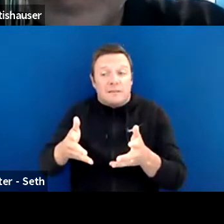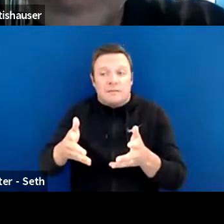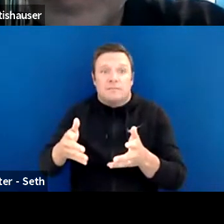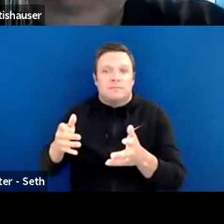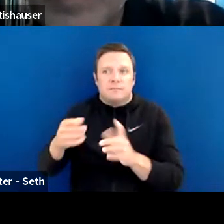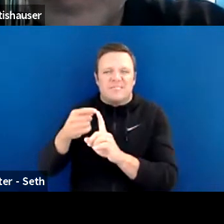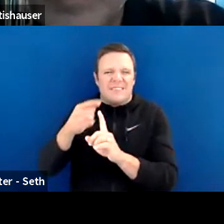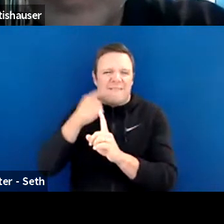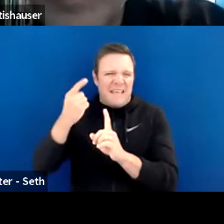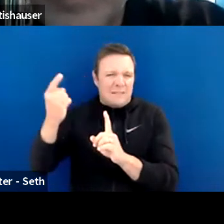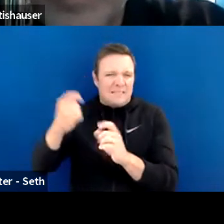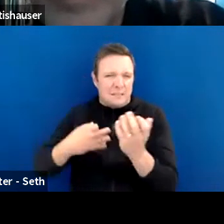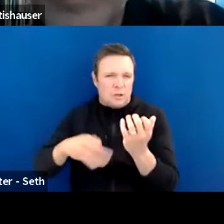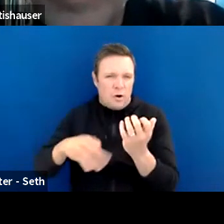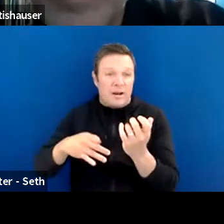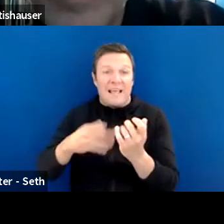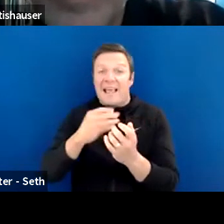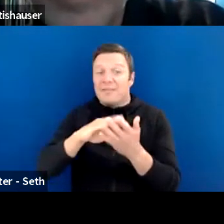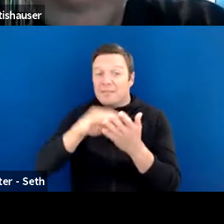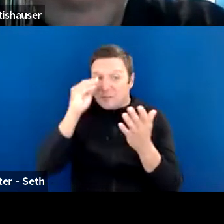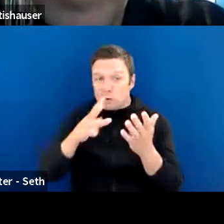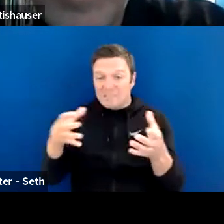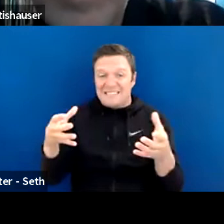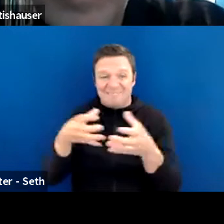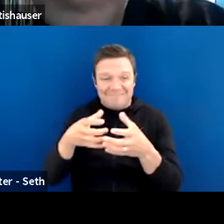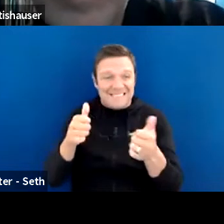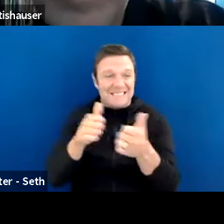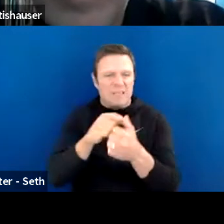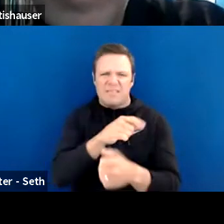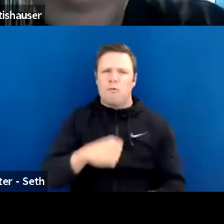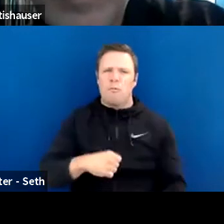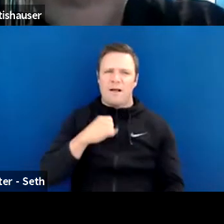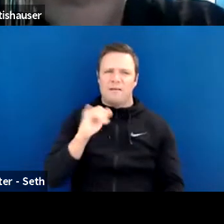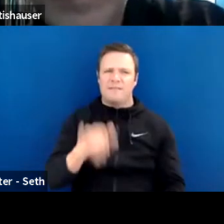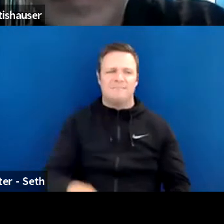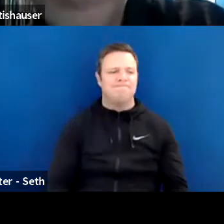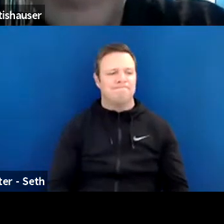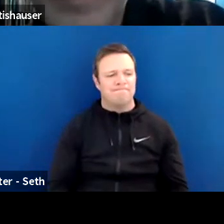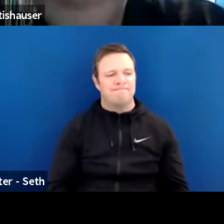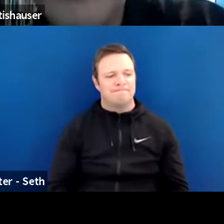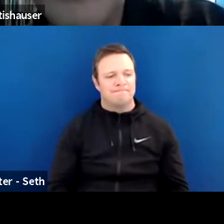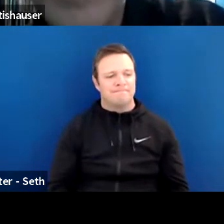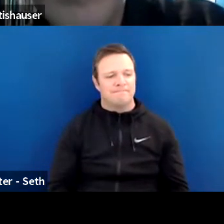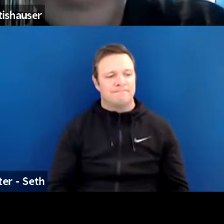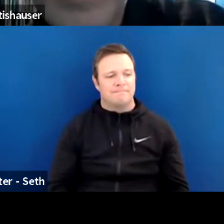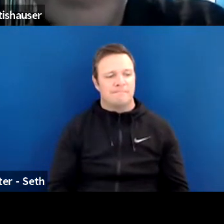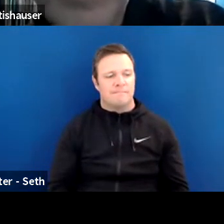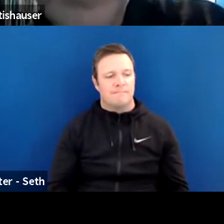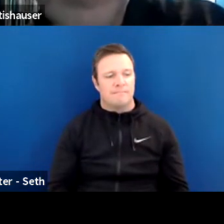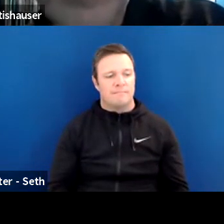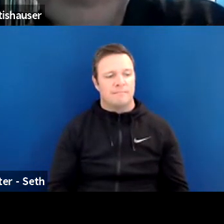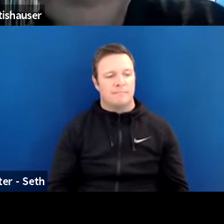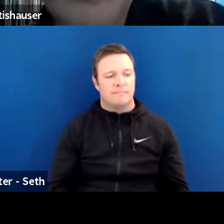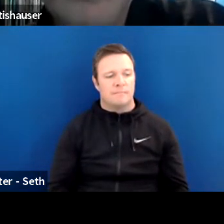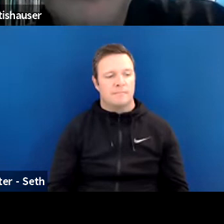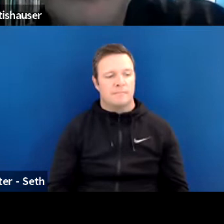students. And I think we came up with something that they were very proud of. Oh, and then one more thing.